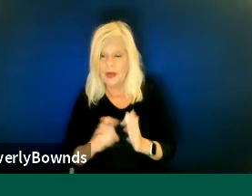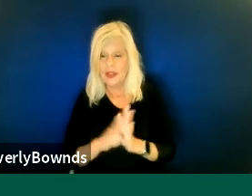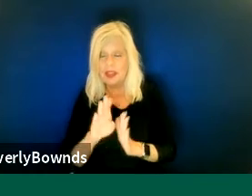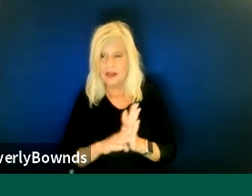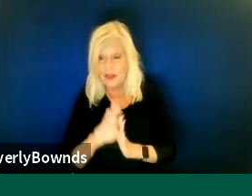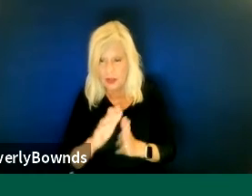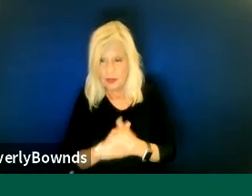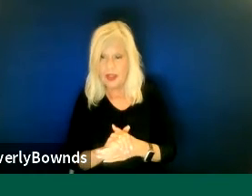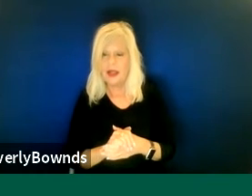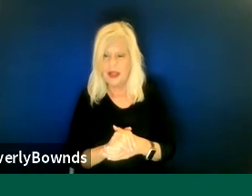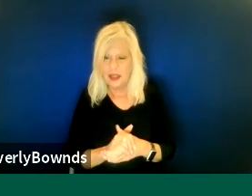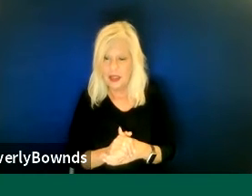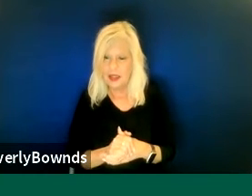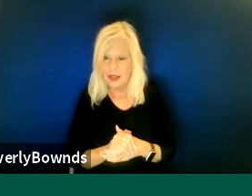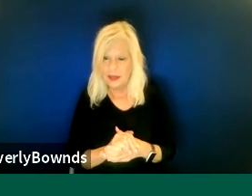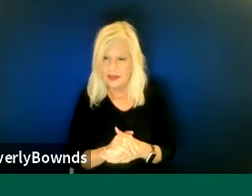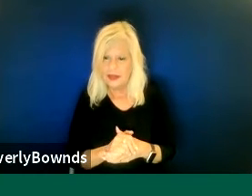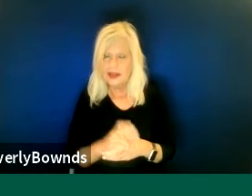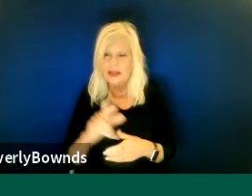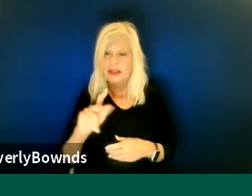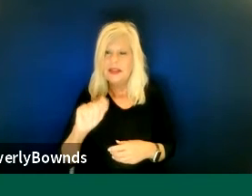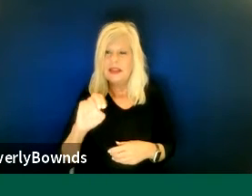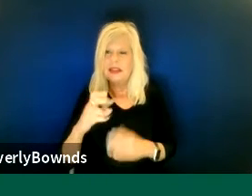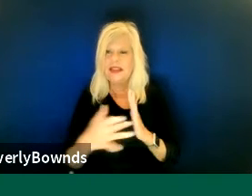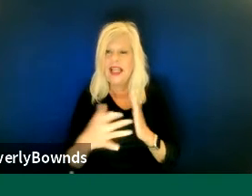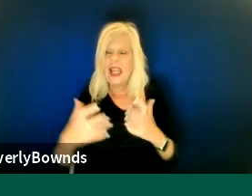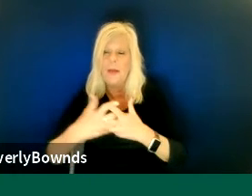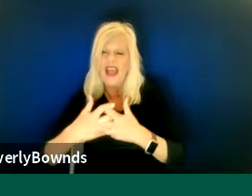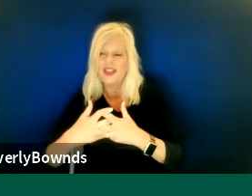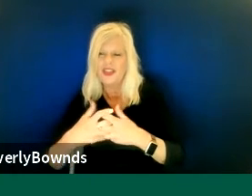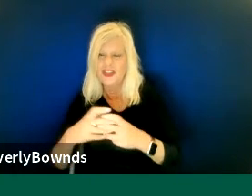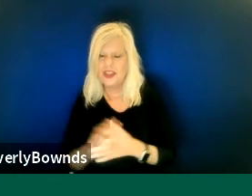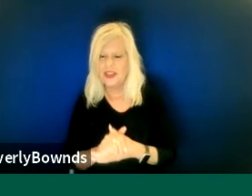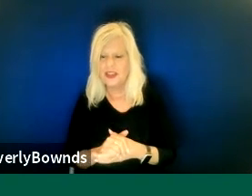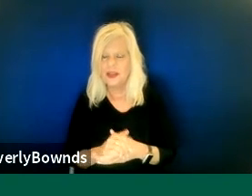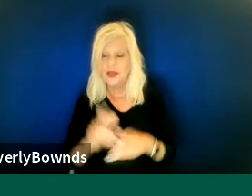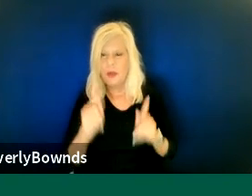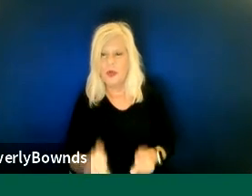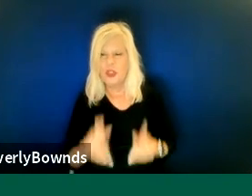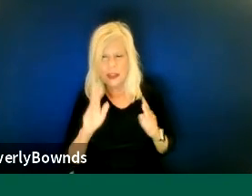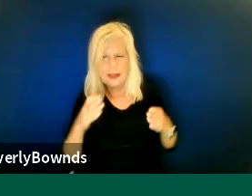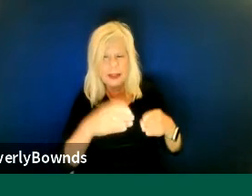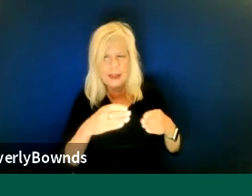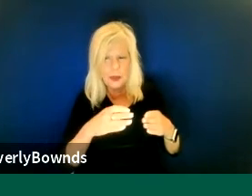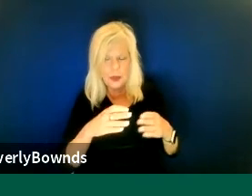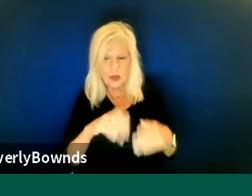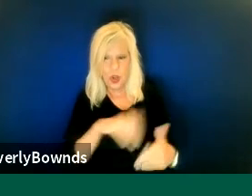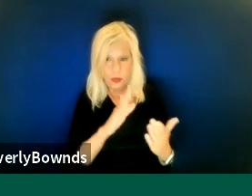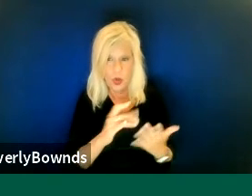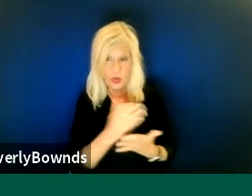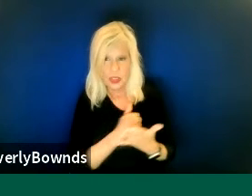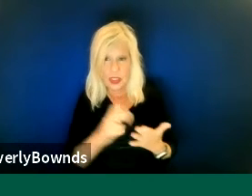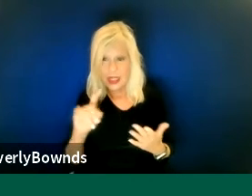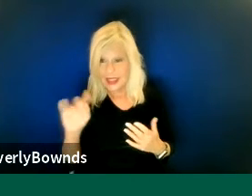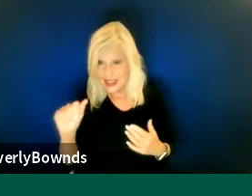of product, and we name it as RECTech Match. We use a person-centered approach, and to collect the details,